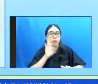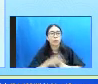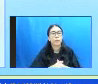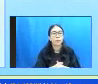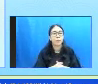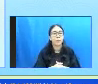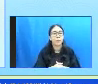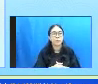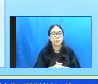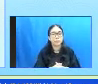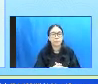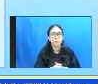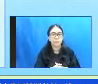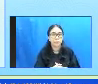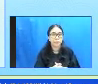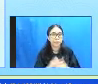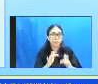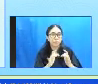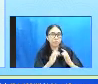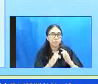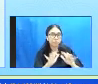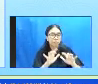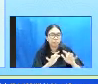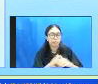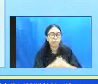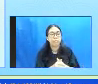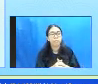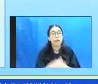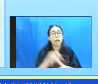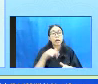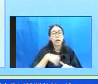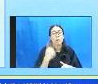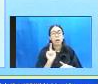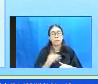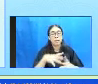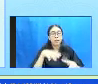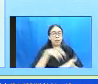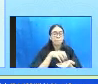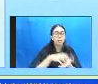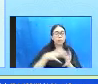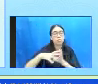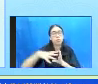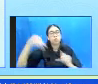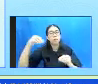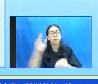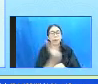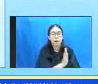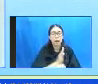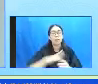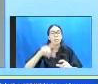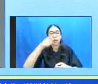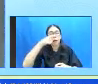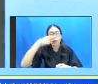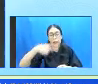from the West Sumatra, Lampung, West Nusa Tenggara, and East Nusa Tenggara. That's all, Karen.